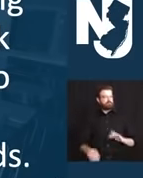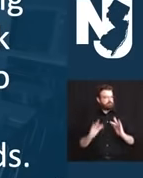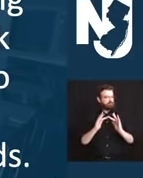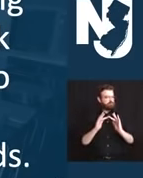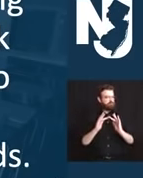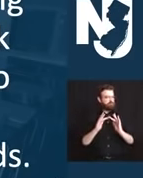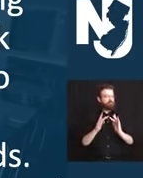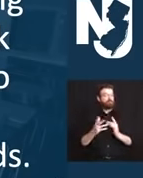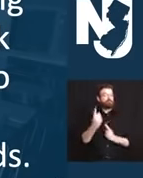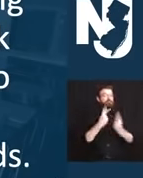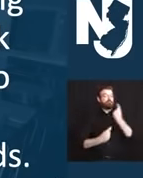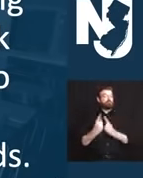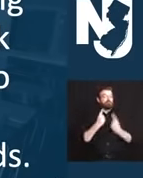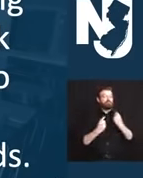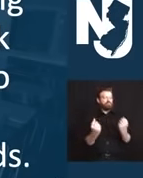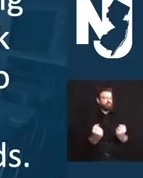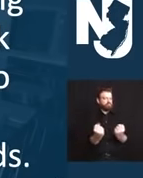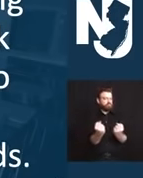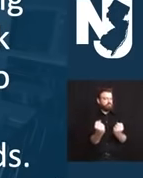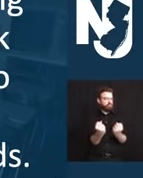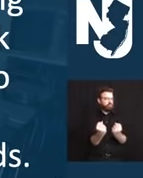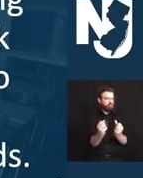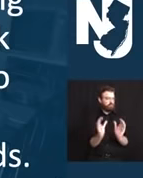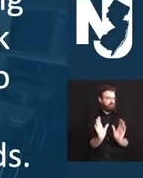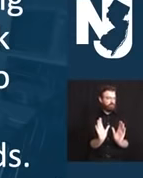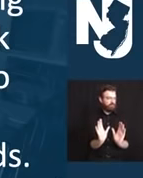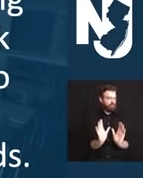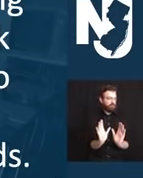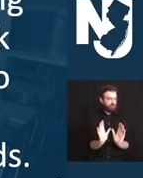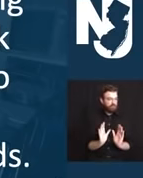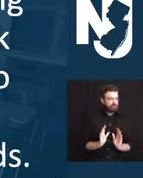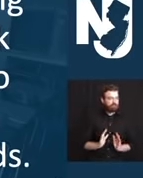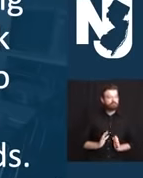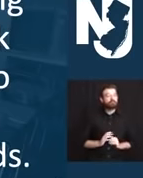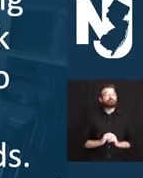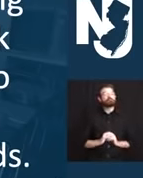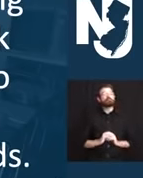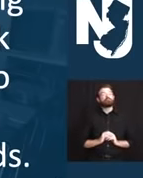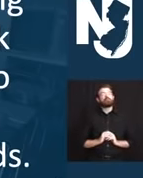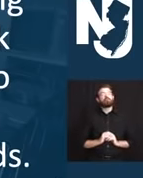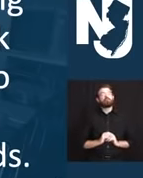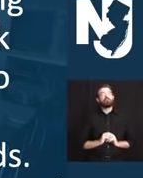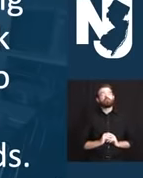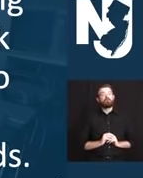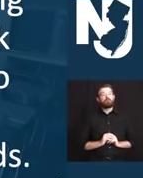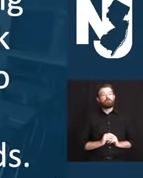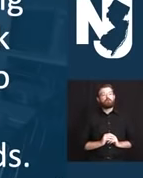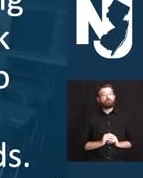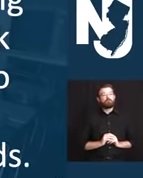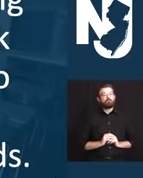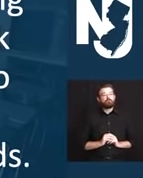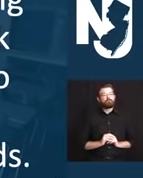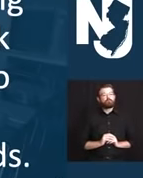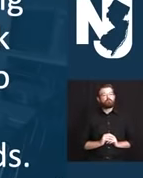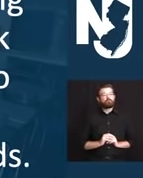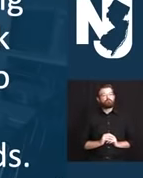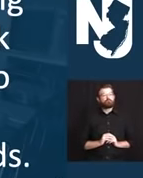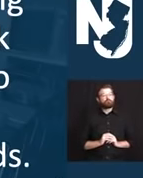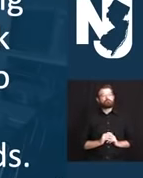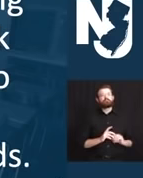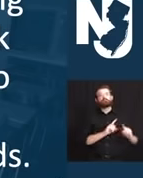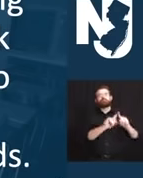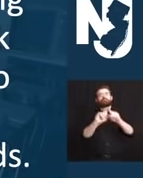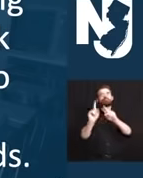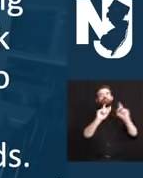meeting. I think I mentioned this in our Friday press conference, late Friday afternoon. There are a lot of moving parts with